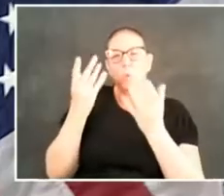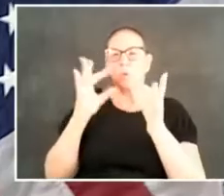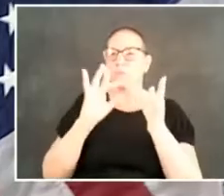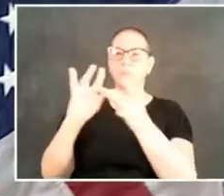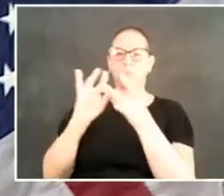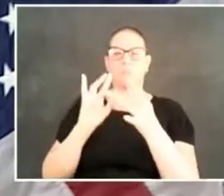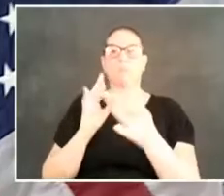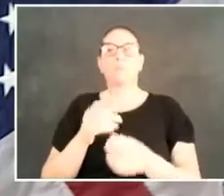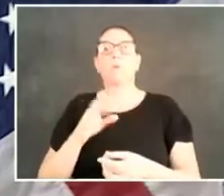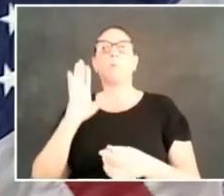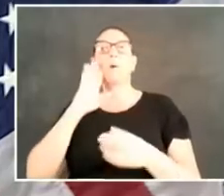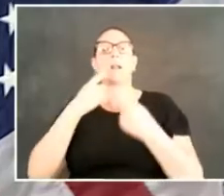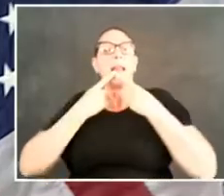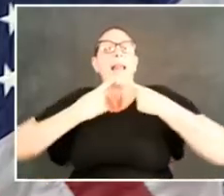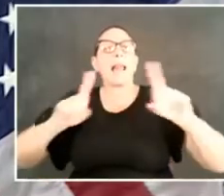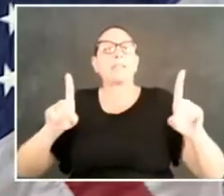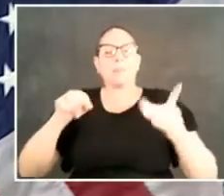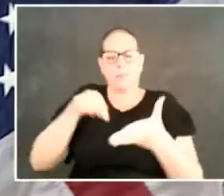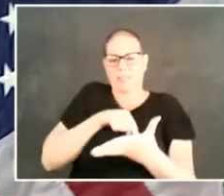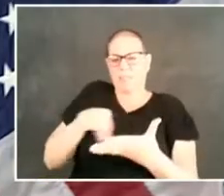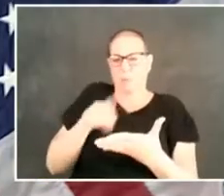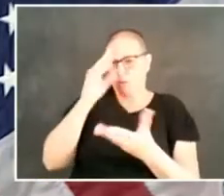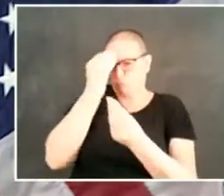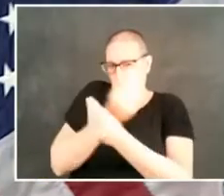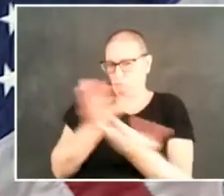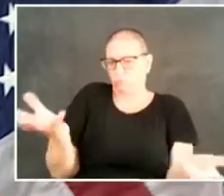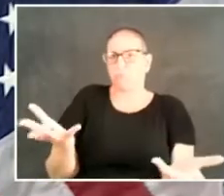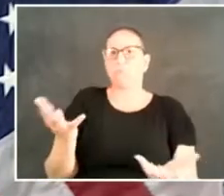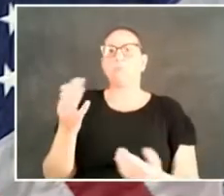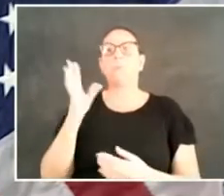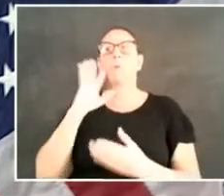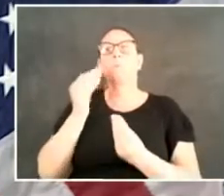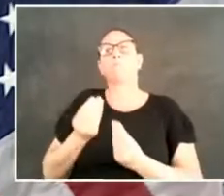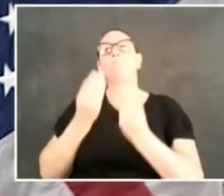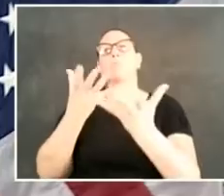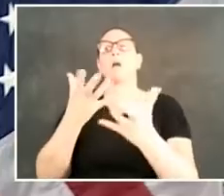we can give you some progress reports as we go along on the work they're doing.